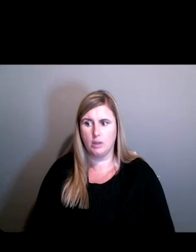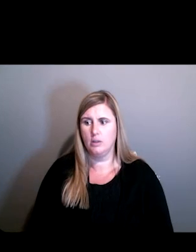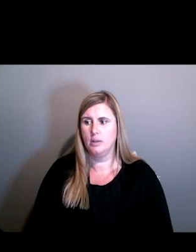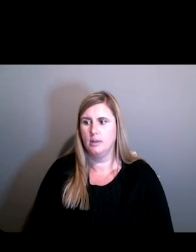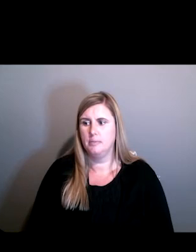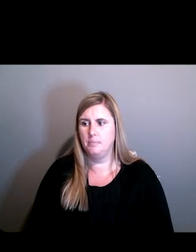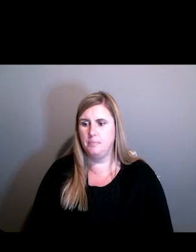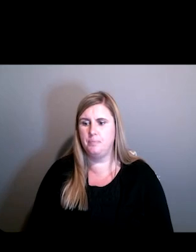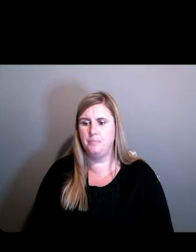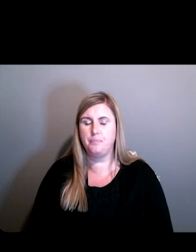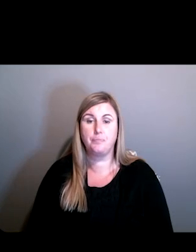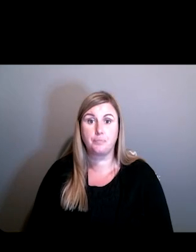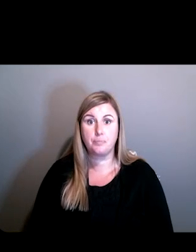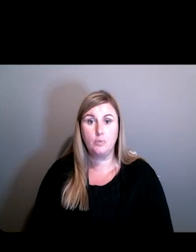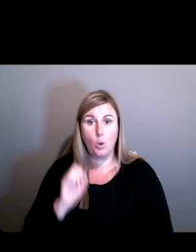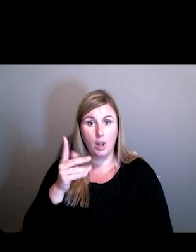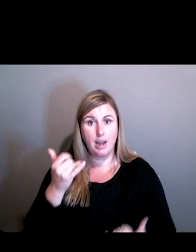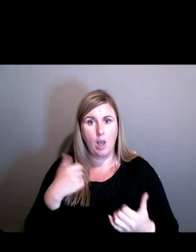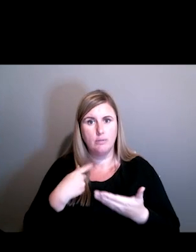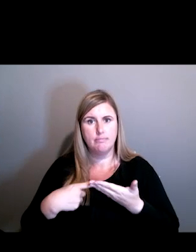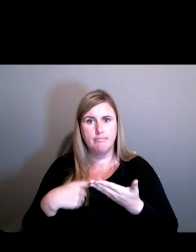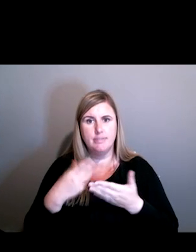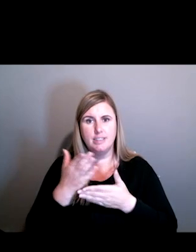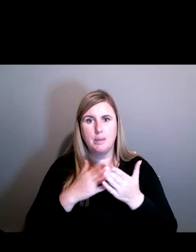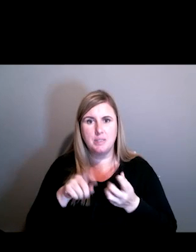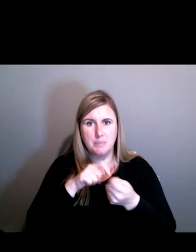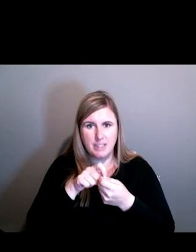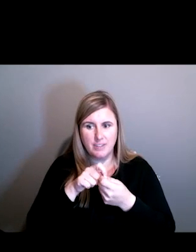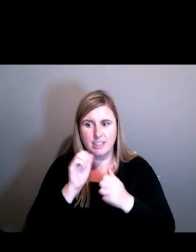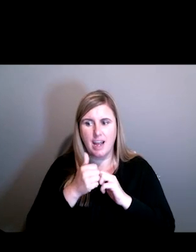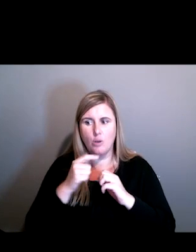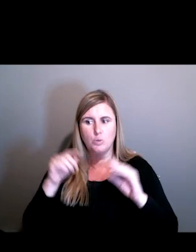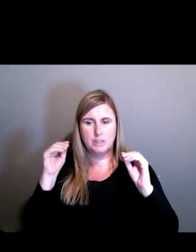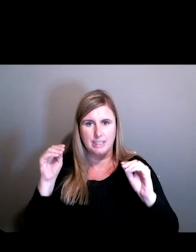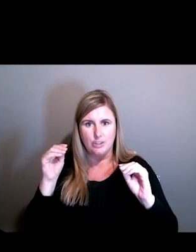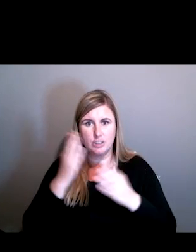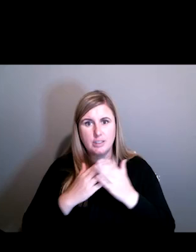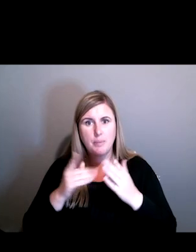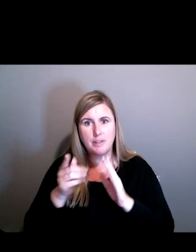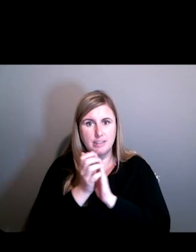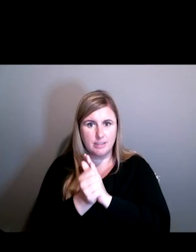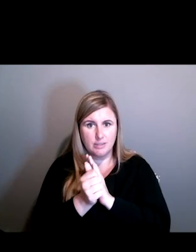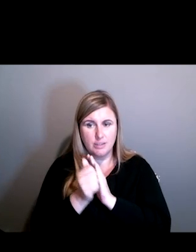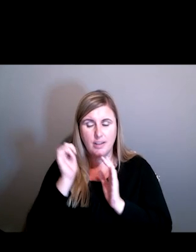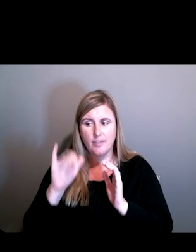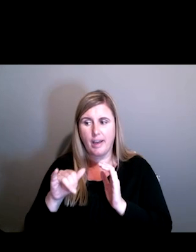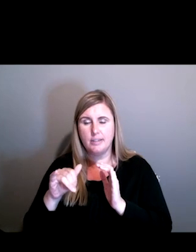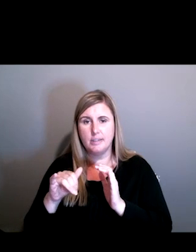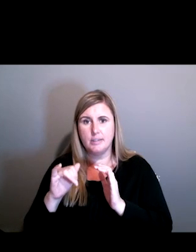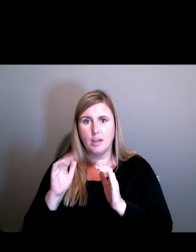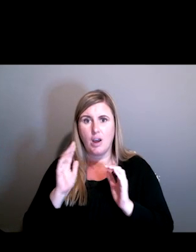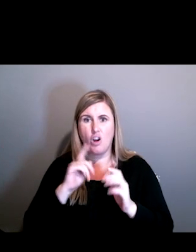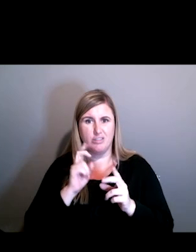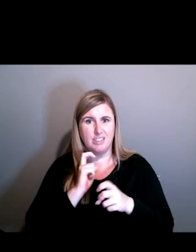well. Okay, so now I'm getting into some specifics and how to teach some of these skills